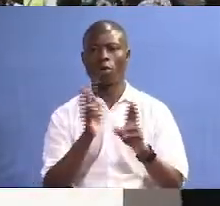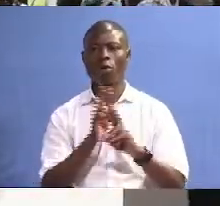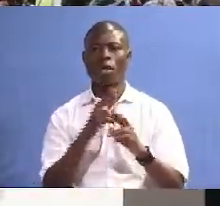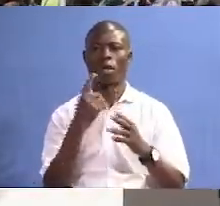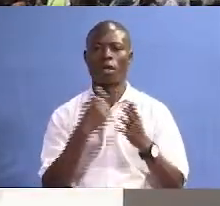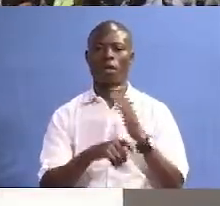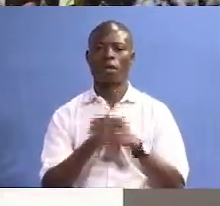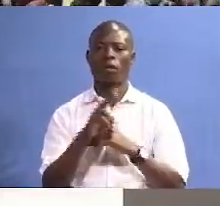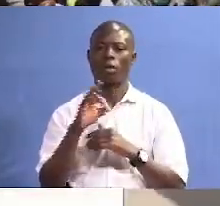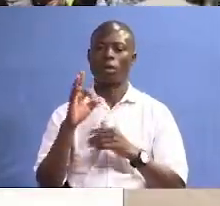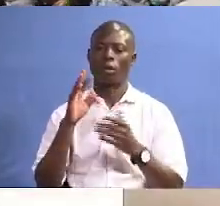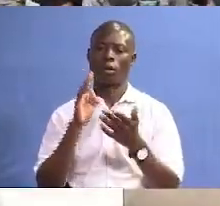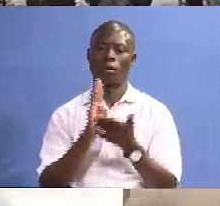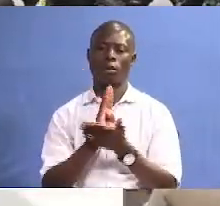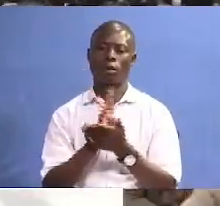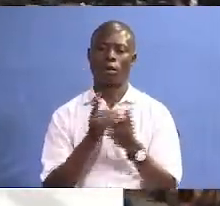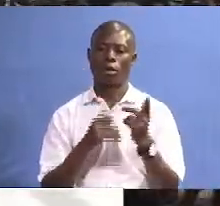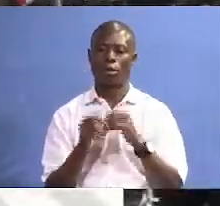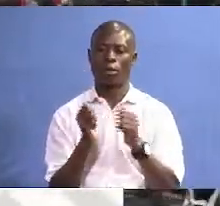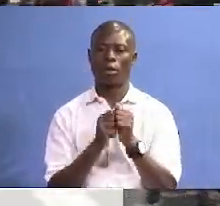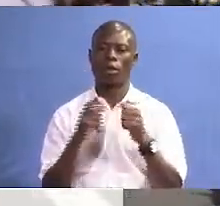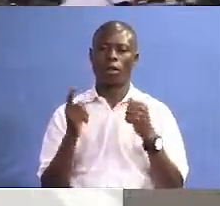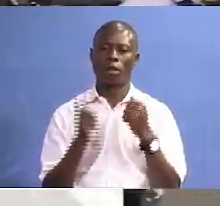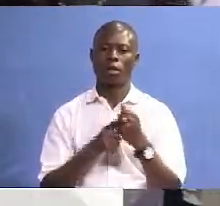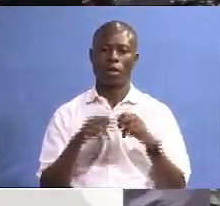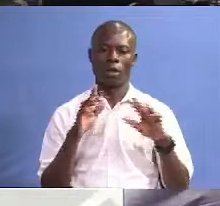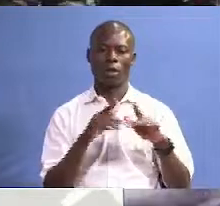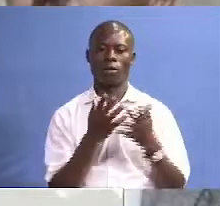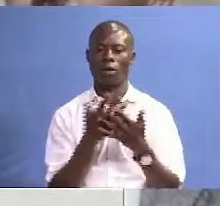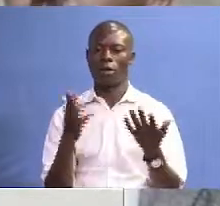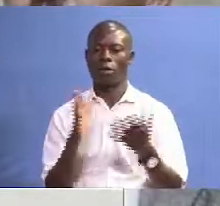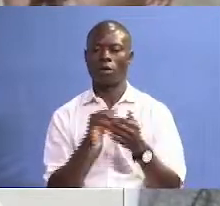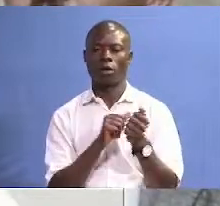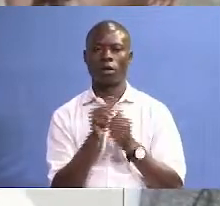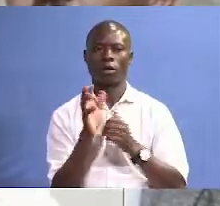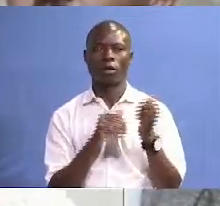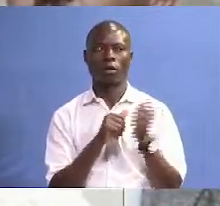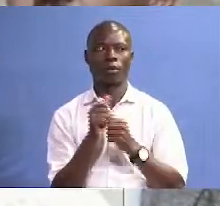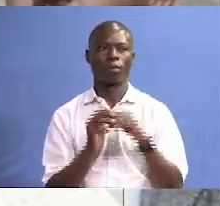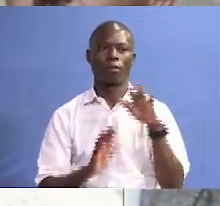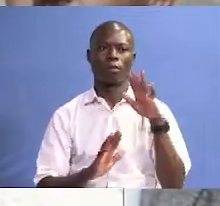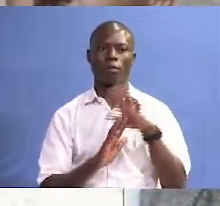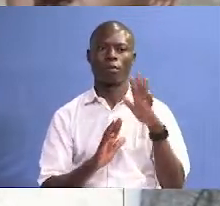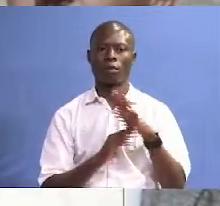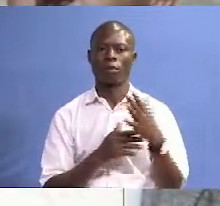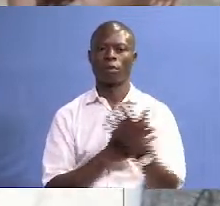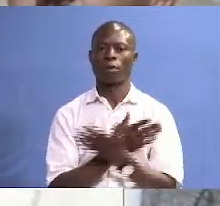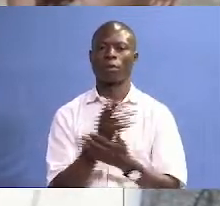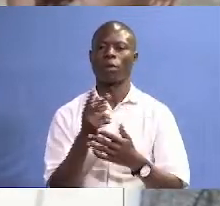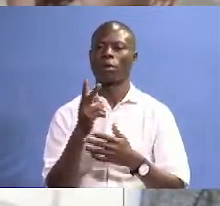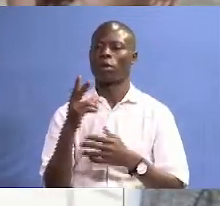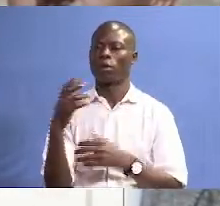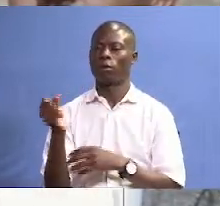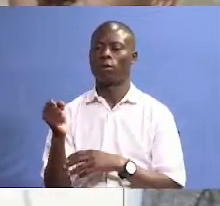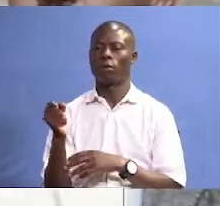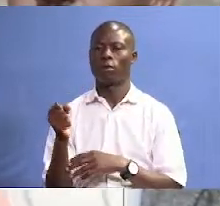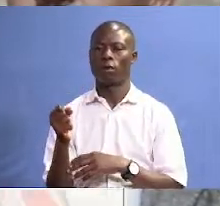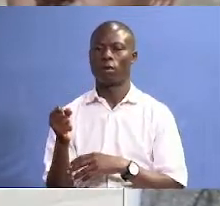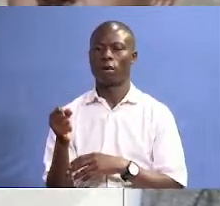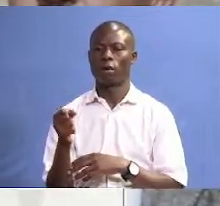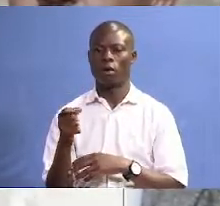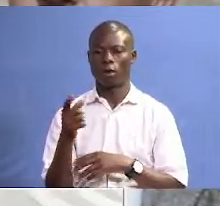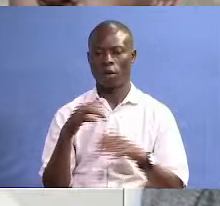23 individuals in connection to 16 incidences of property destruction. On top of wale 23 ambaye